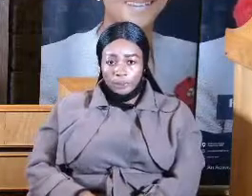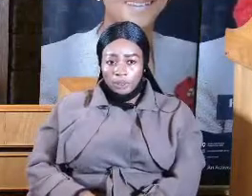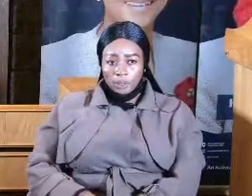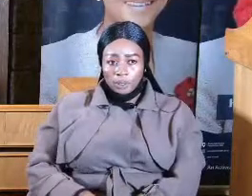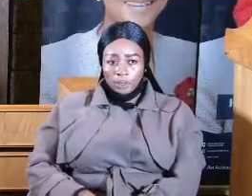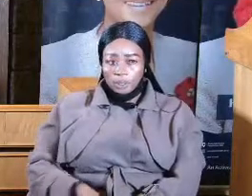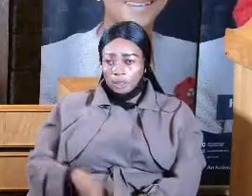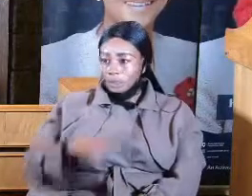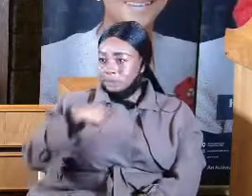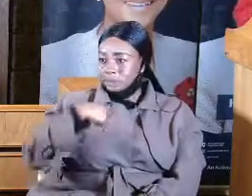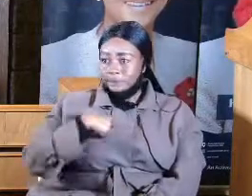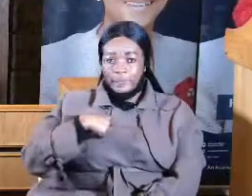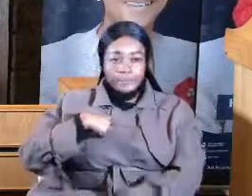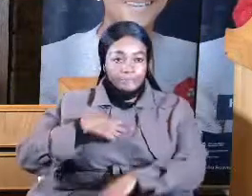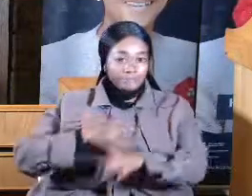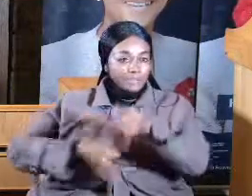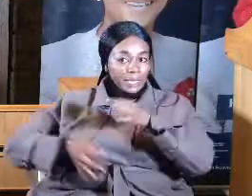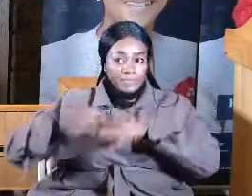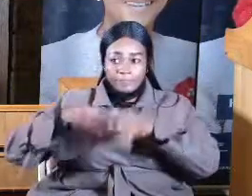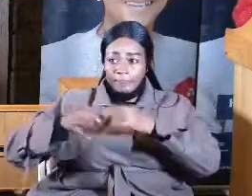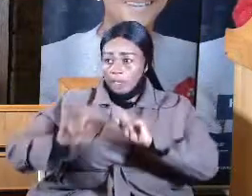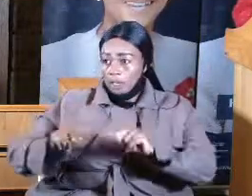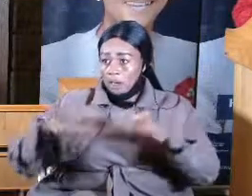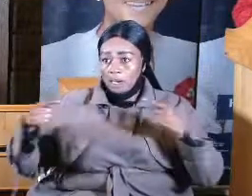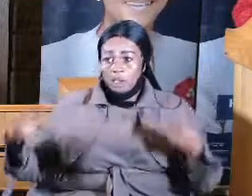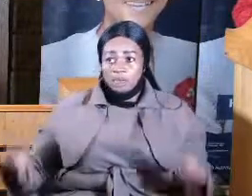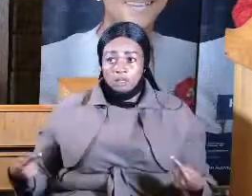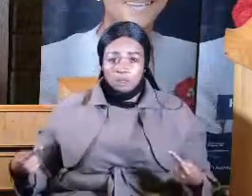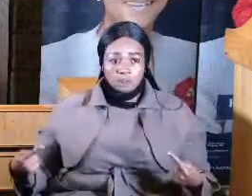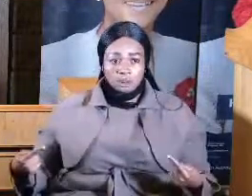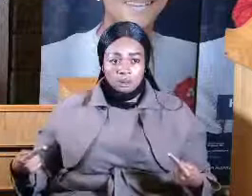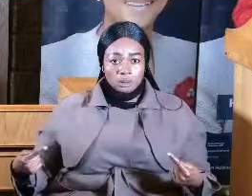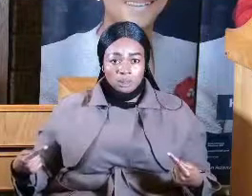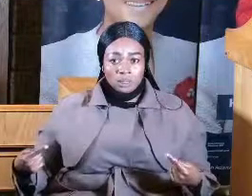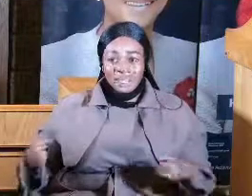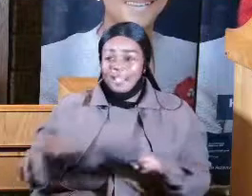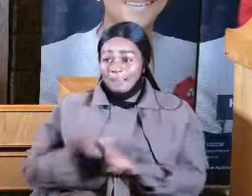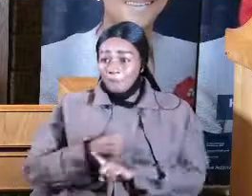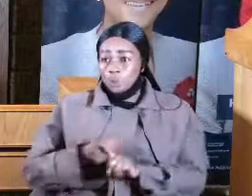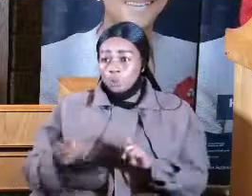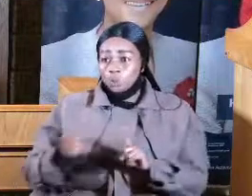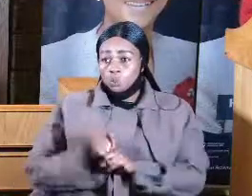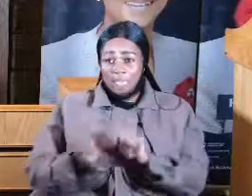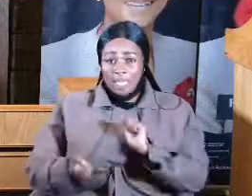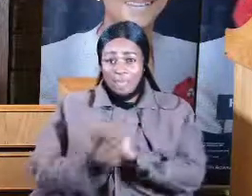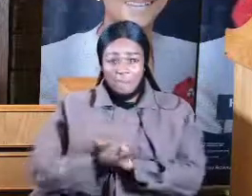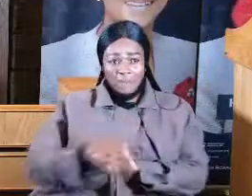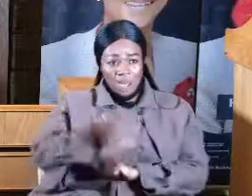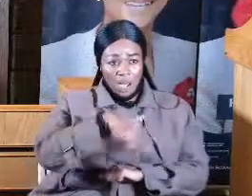I don't have words to explain the abuse that's happening there.